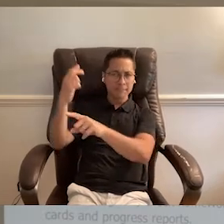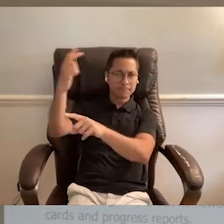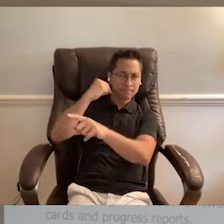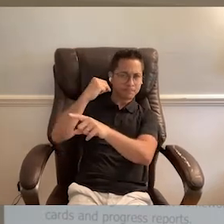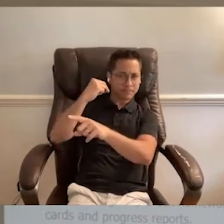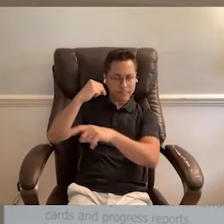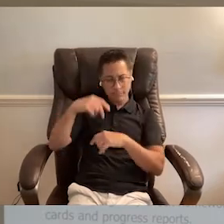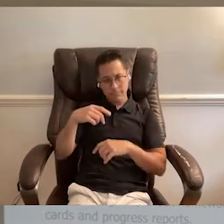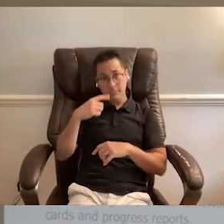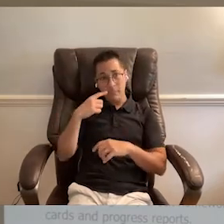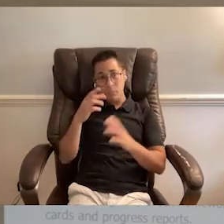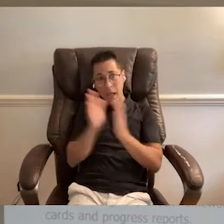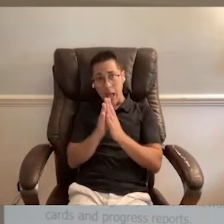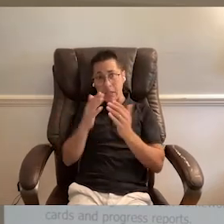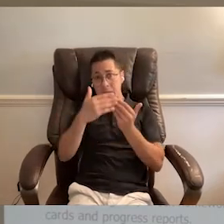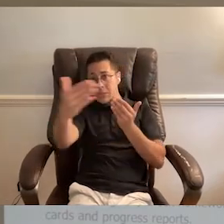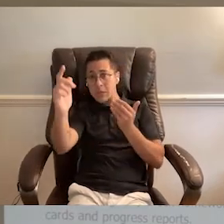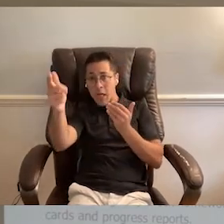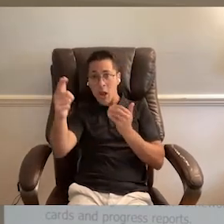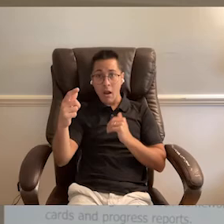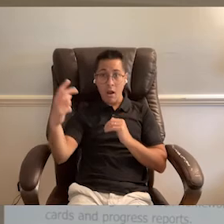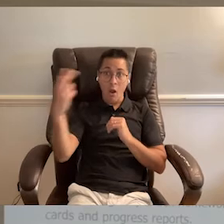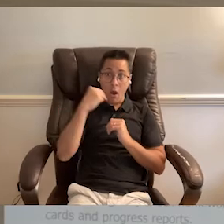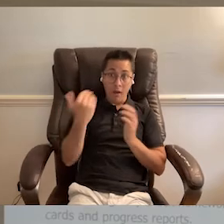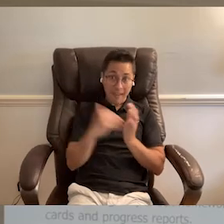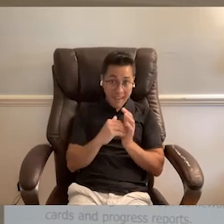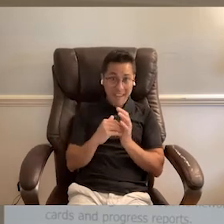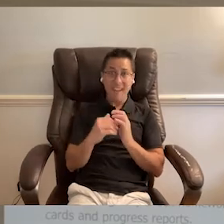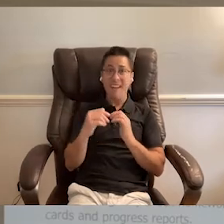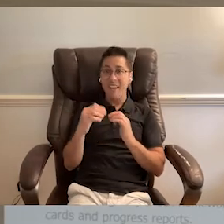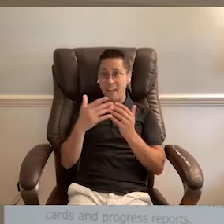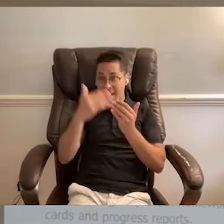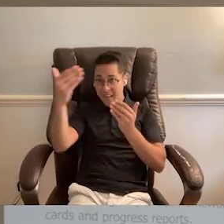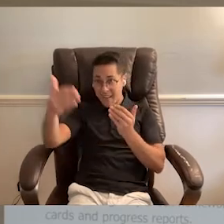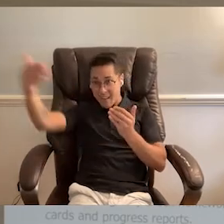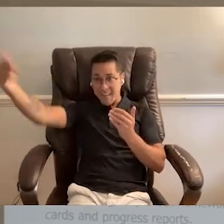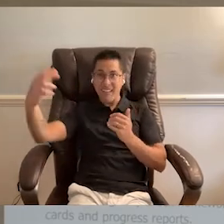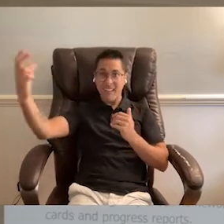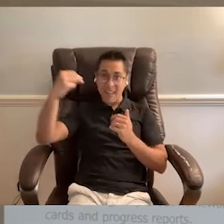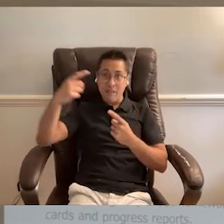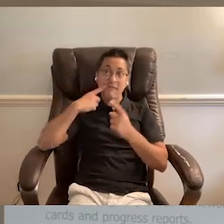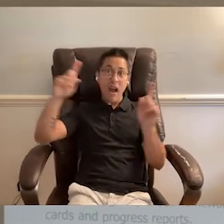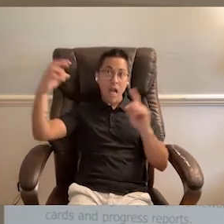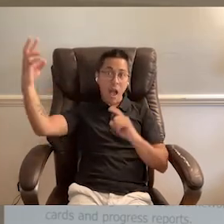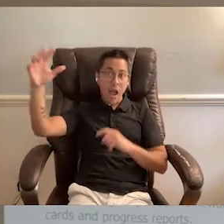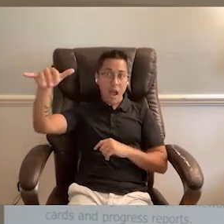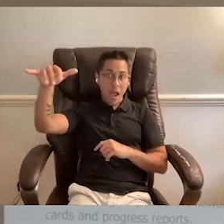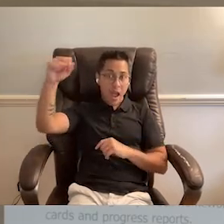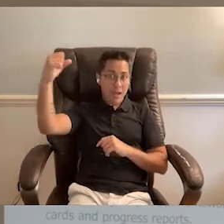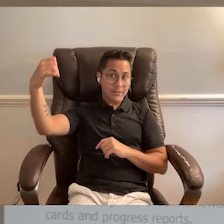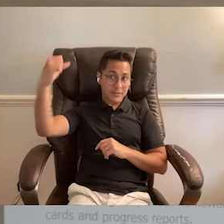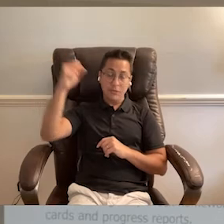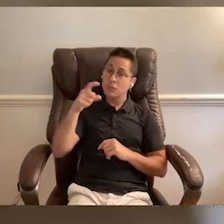6 months later and you get a no, and then you ask for it 6 months later and you finally get your yes, you can go back and ask